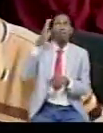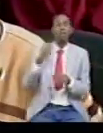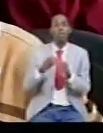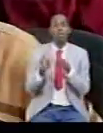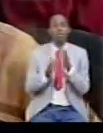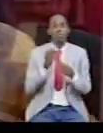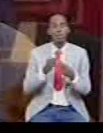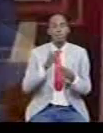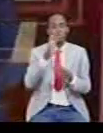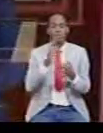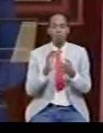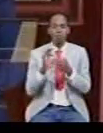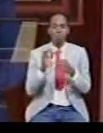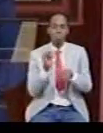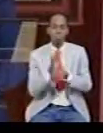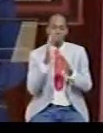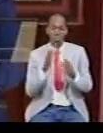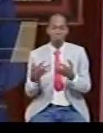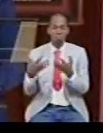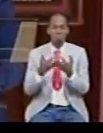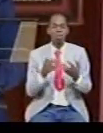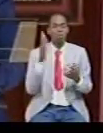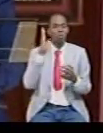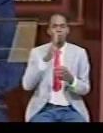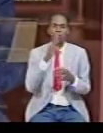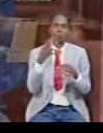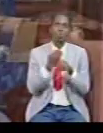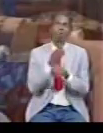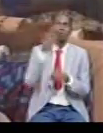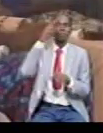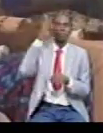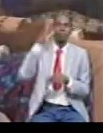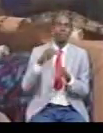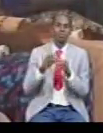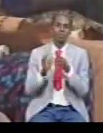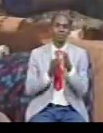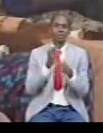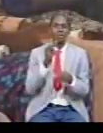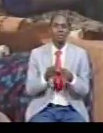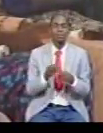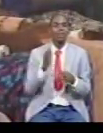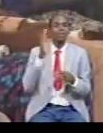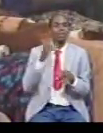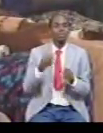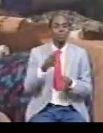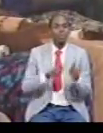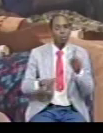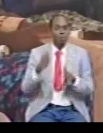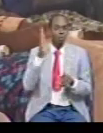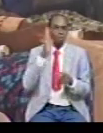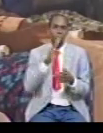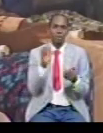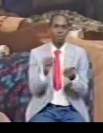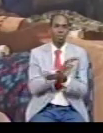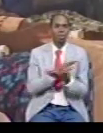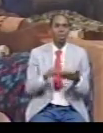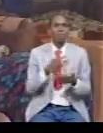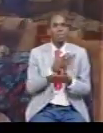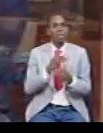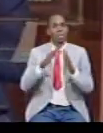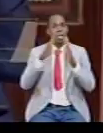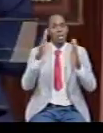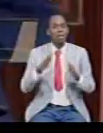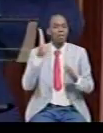won over in Jesus' name. Since they'll be cut in pieces and their houses shall be made a